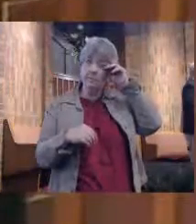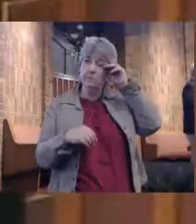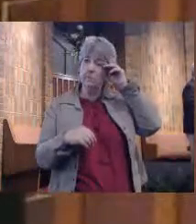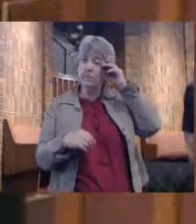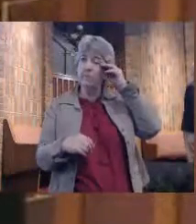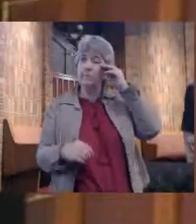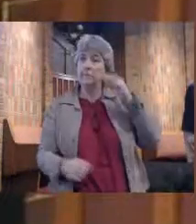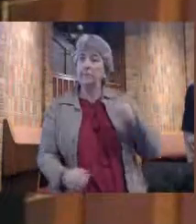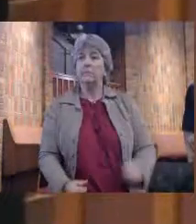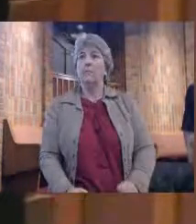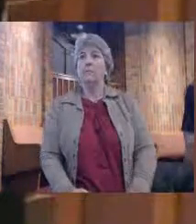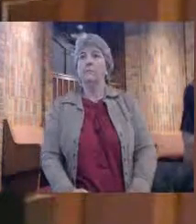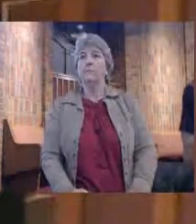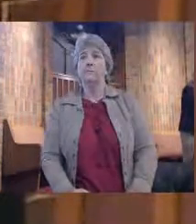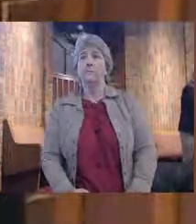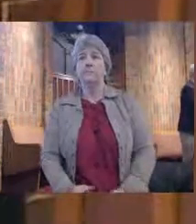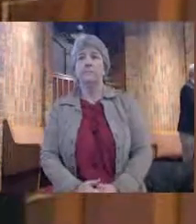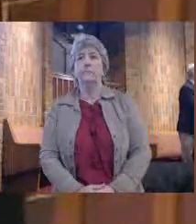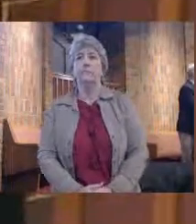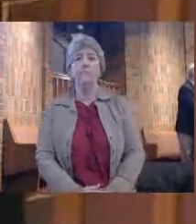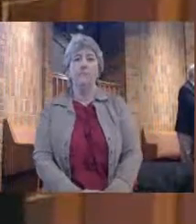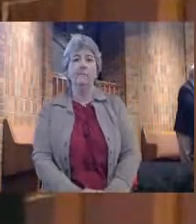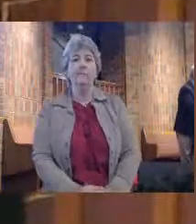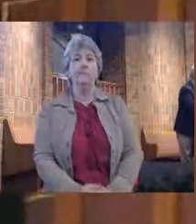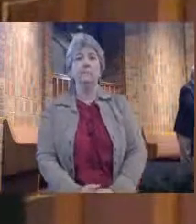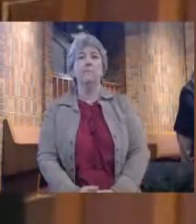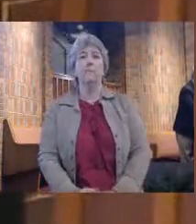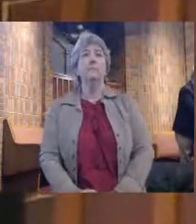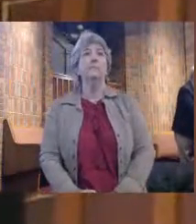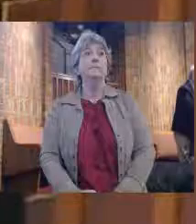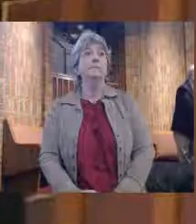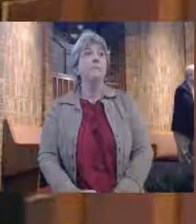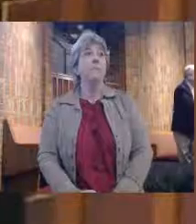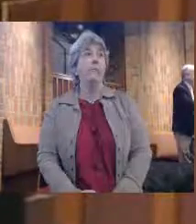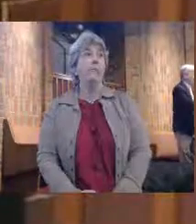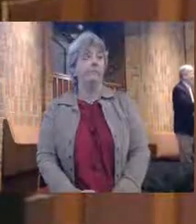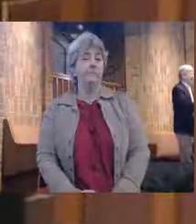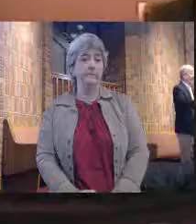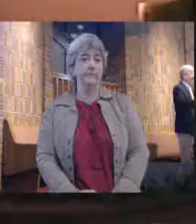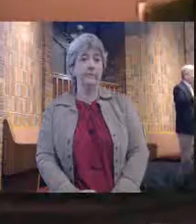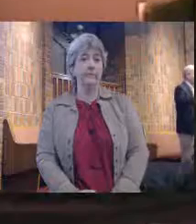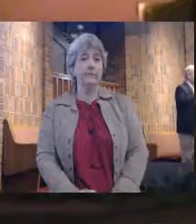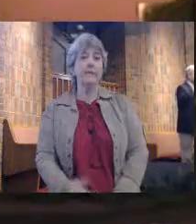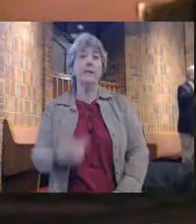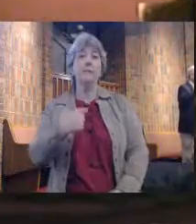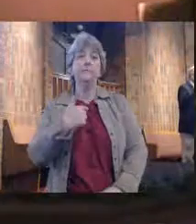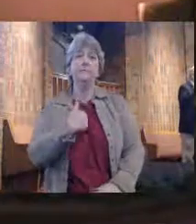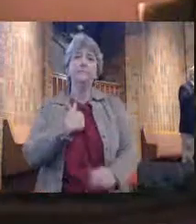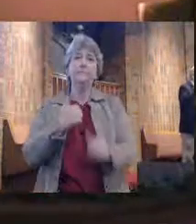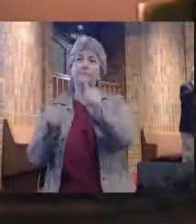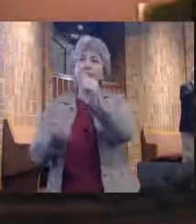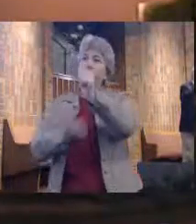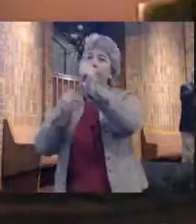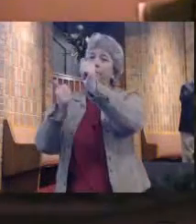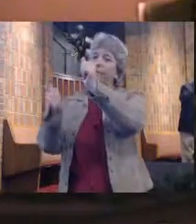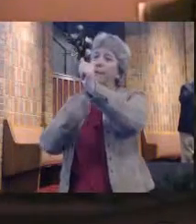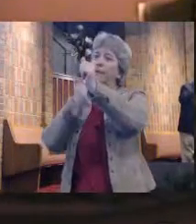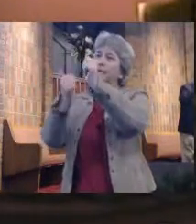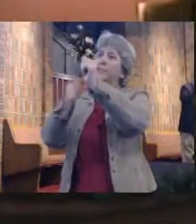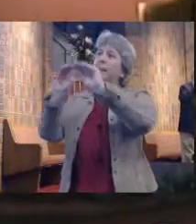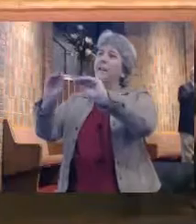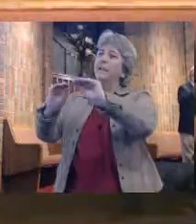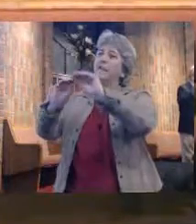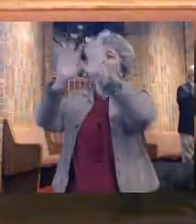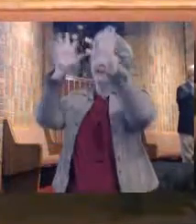Amen. 627, we'll do the first and second stanzas, please. I'm in the way, the bright